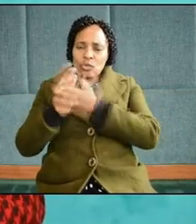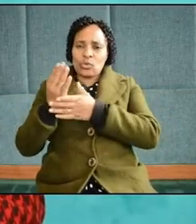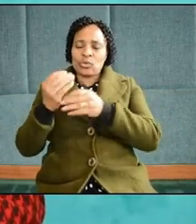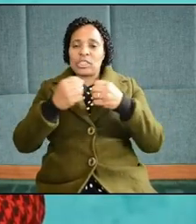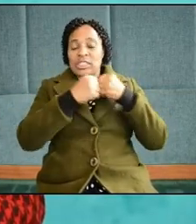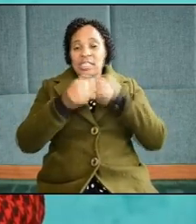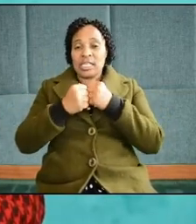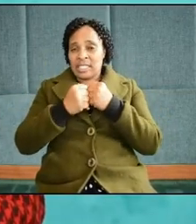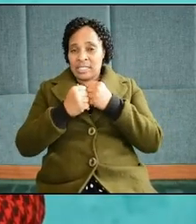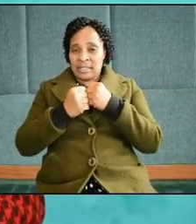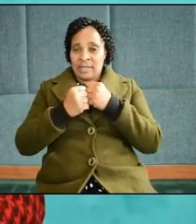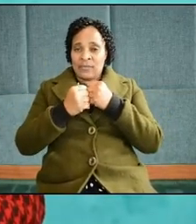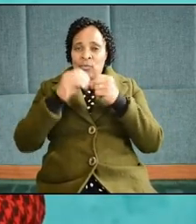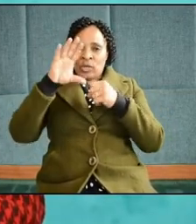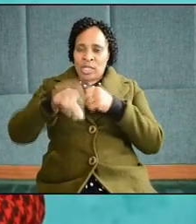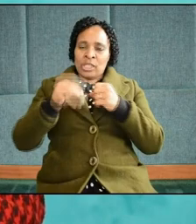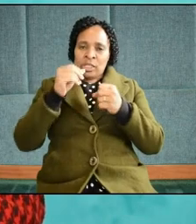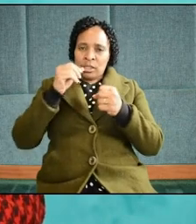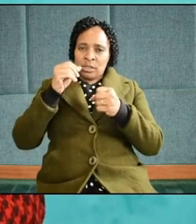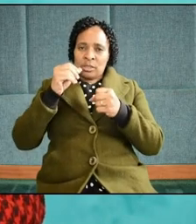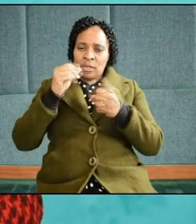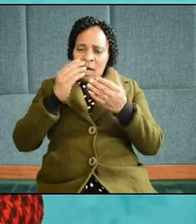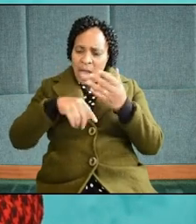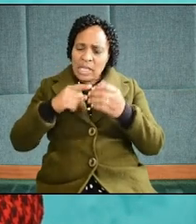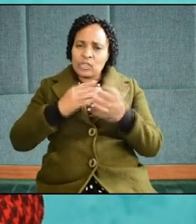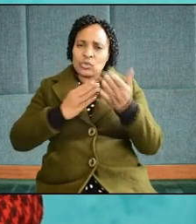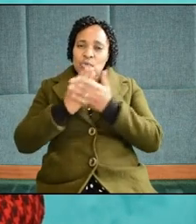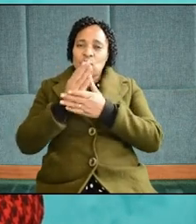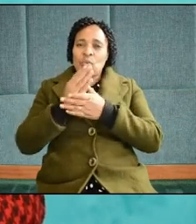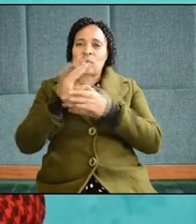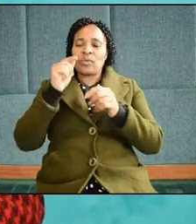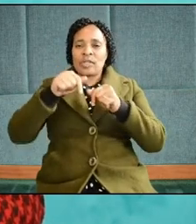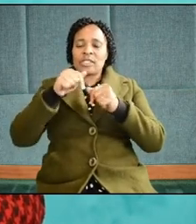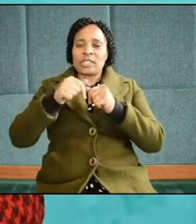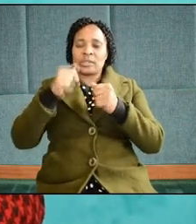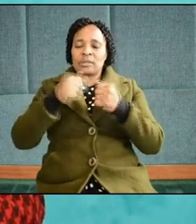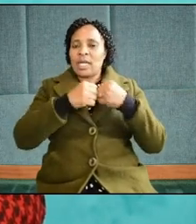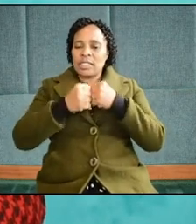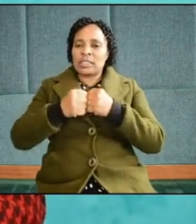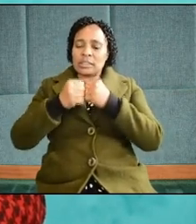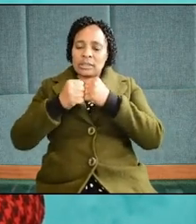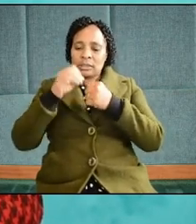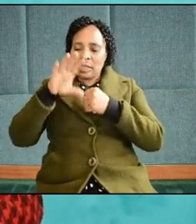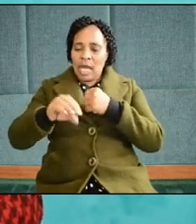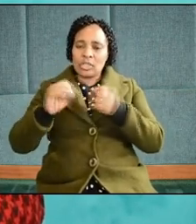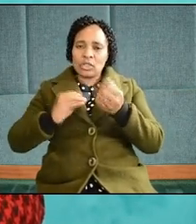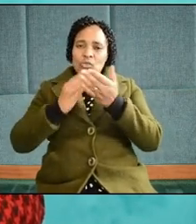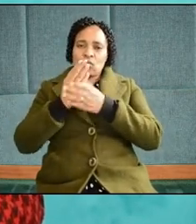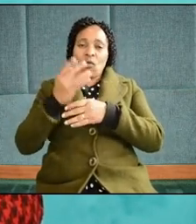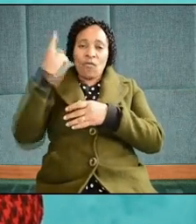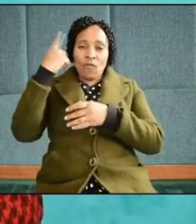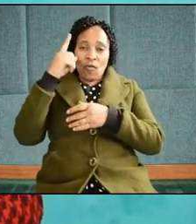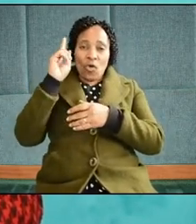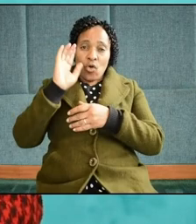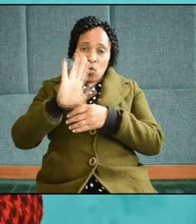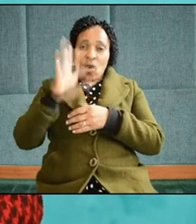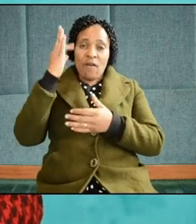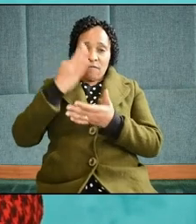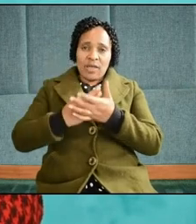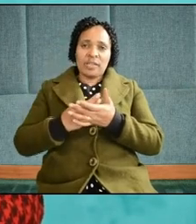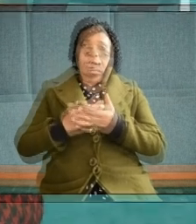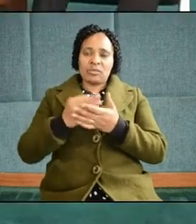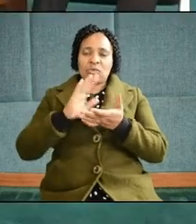challenge it is that he's taking you through, he's taking you through that challenge for your test, for your faith to be tested.